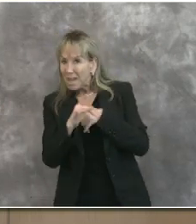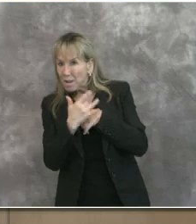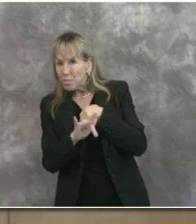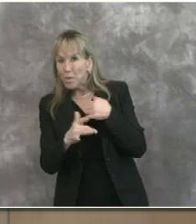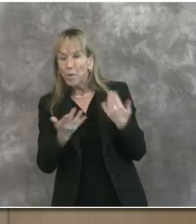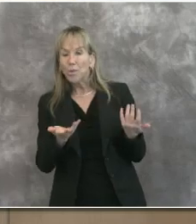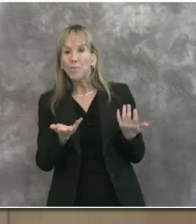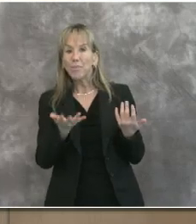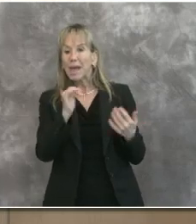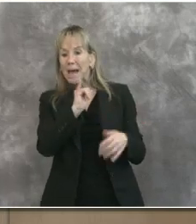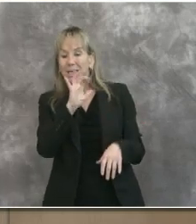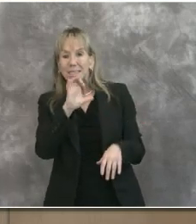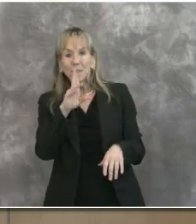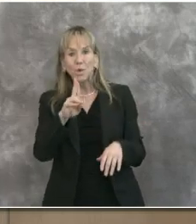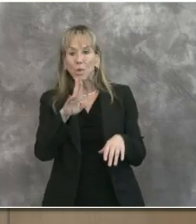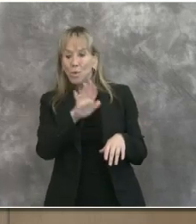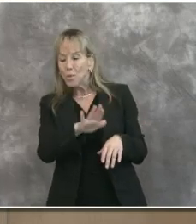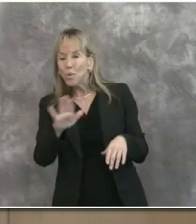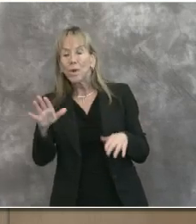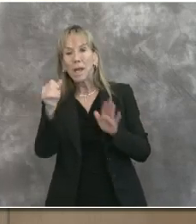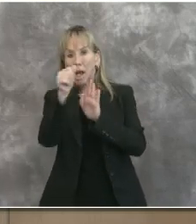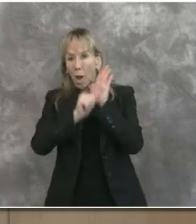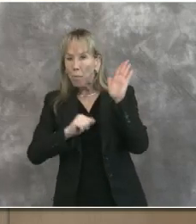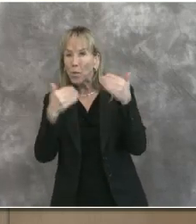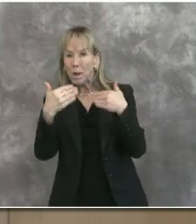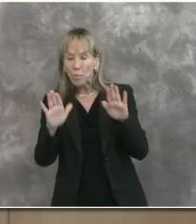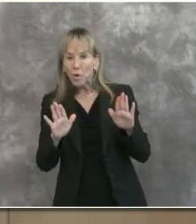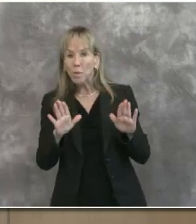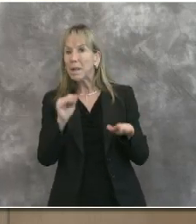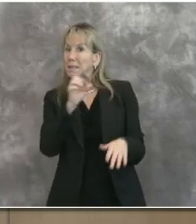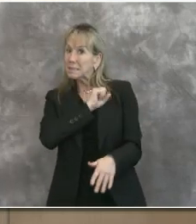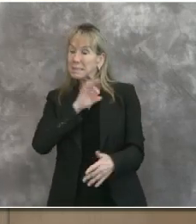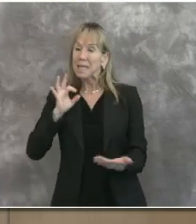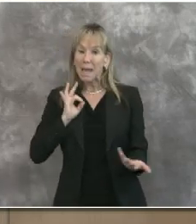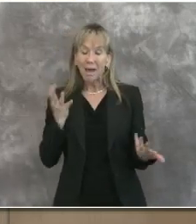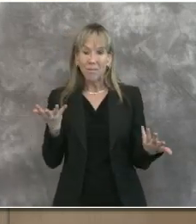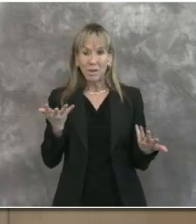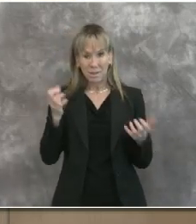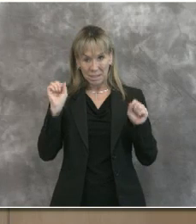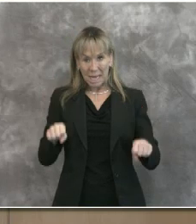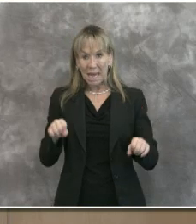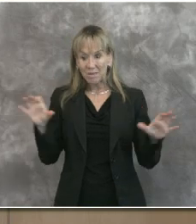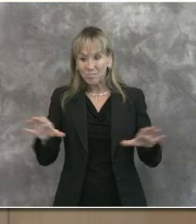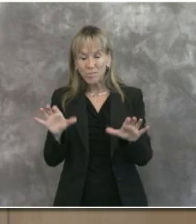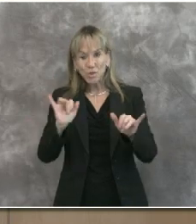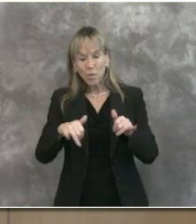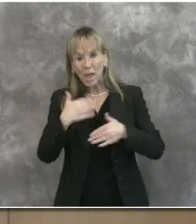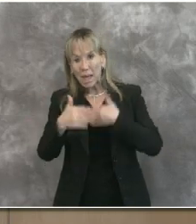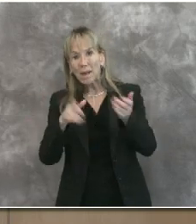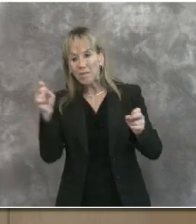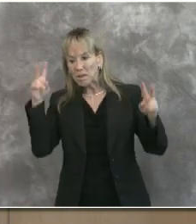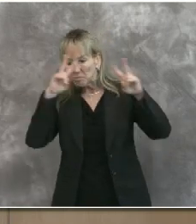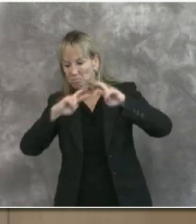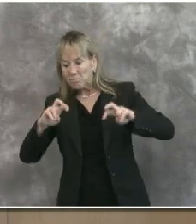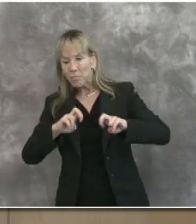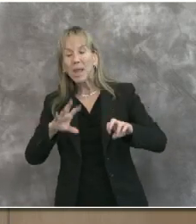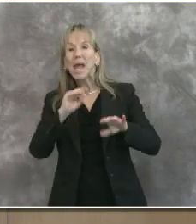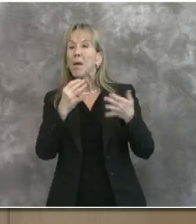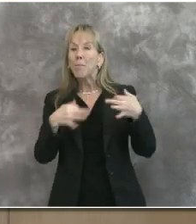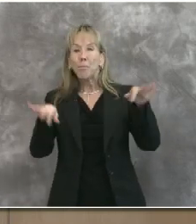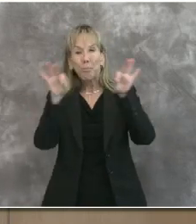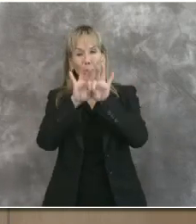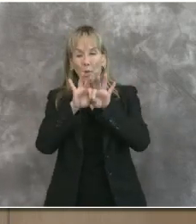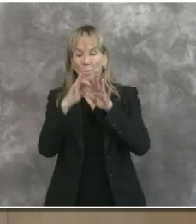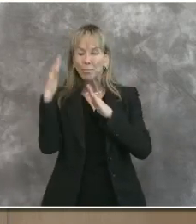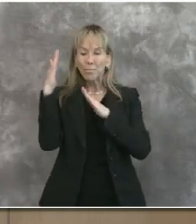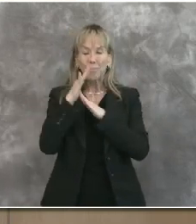of intensive care units and operating rooms and staff to be able to do that, and most importantly, PPE. A